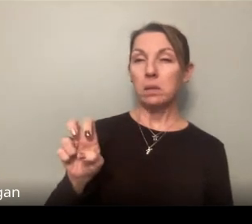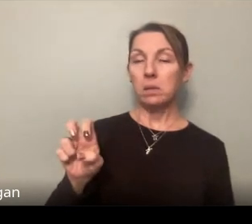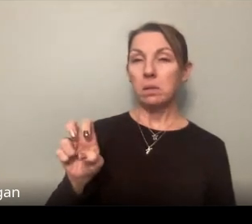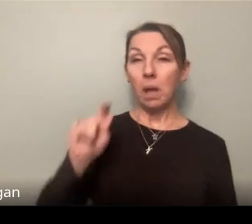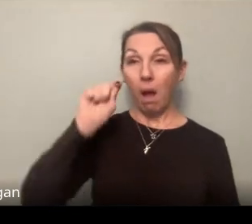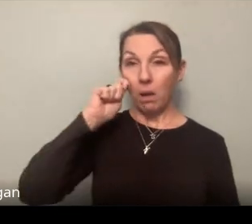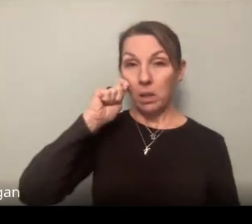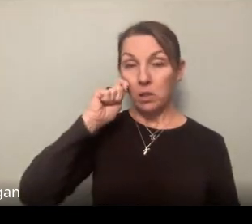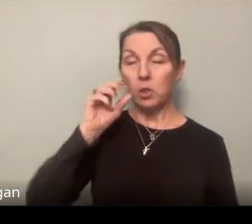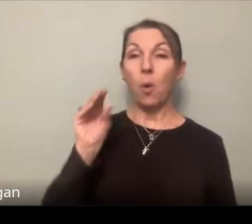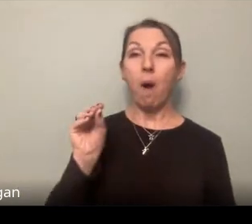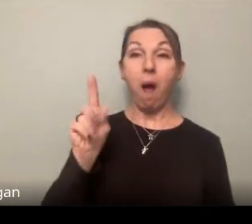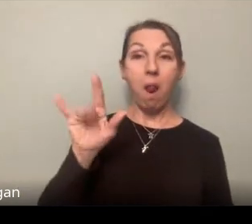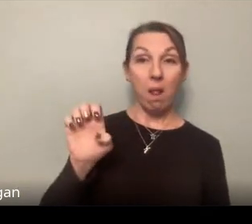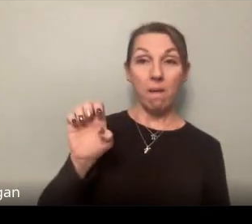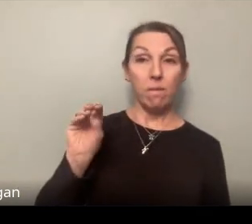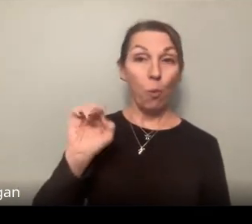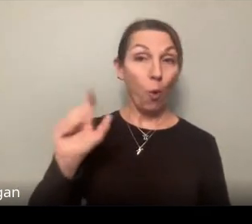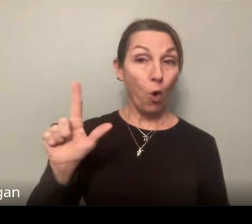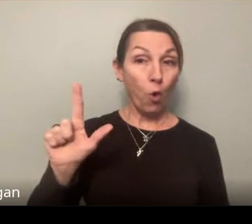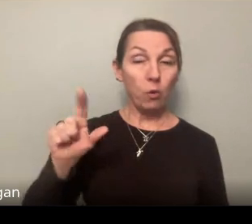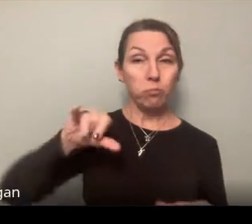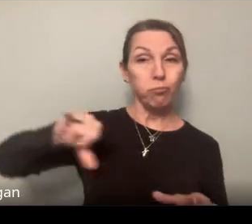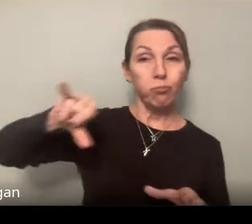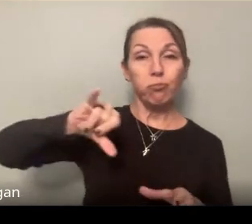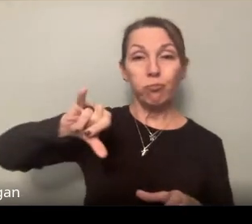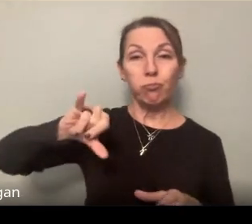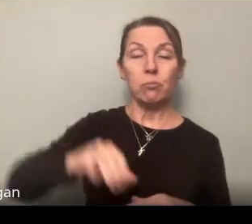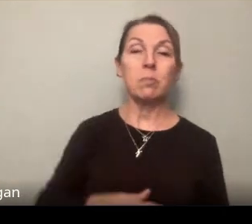oil in the pot.